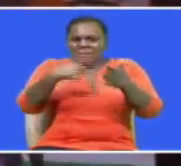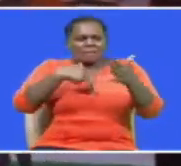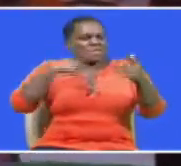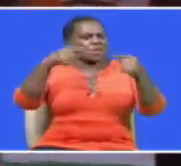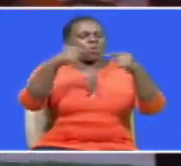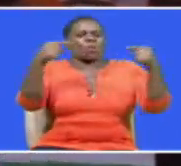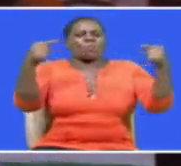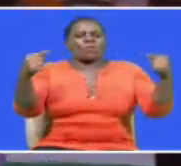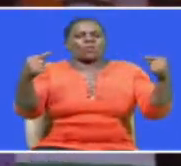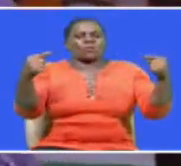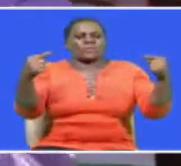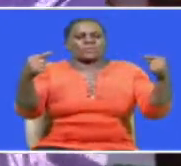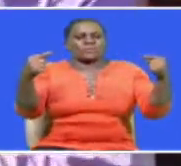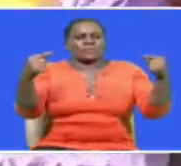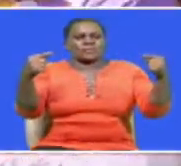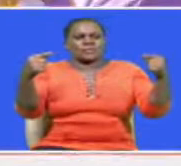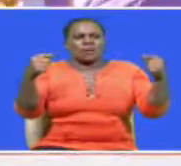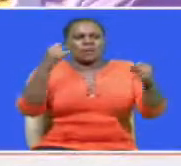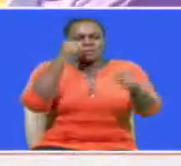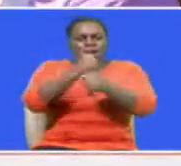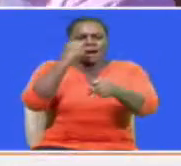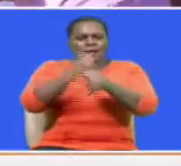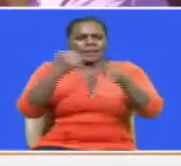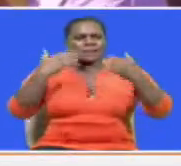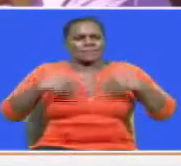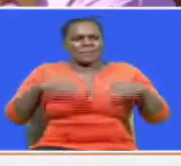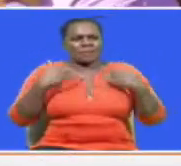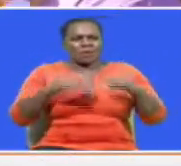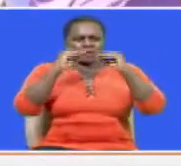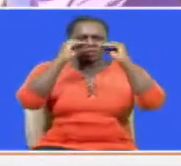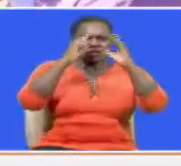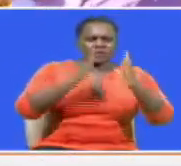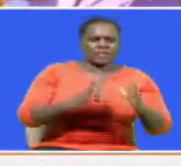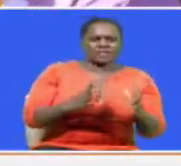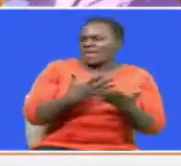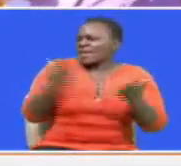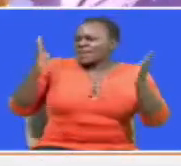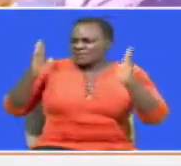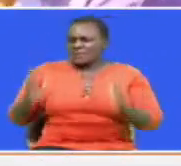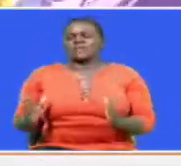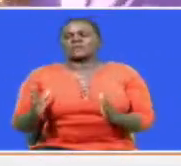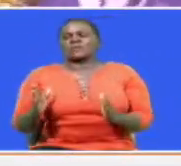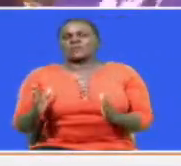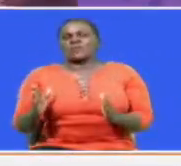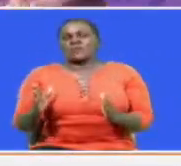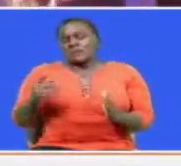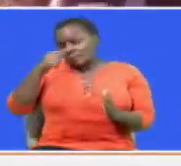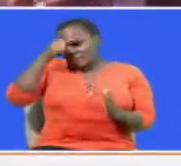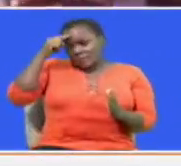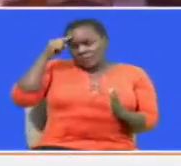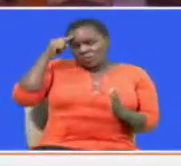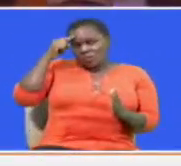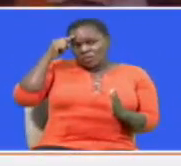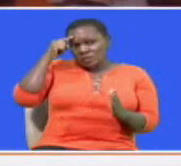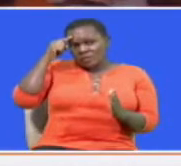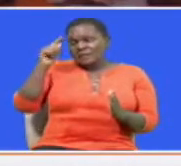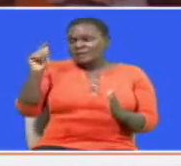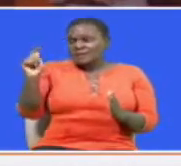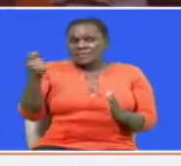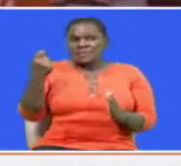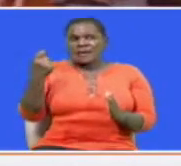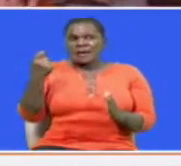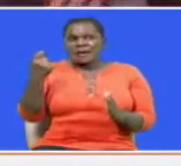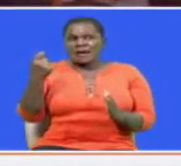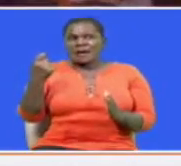ushuru kwa wafanyikazi wa serikali, walimu na yeyote. Kwa sababu Mkenya ni Mkenya